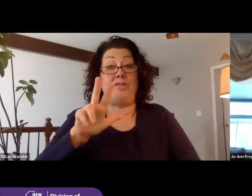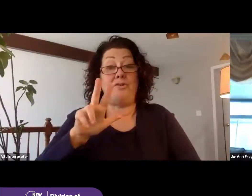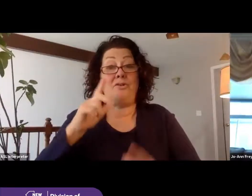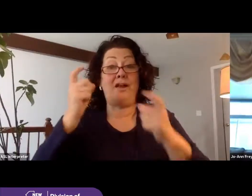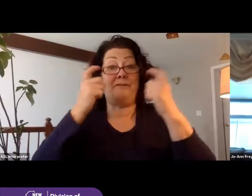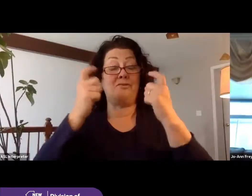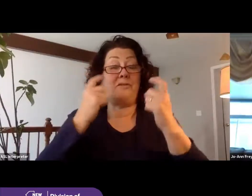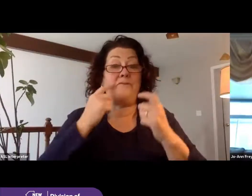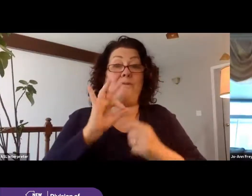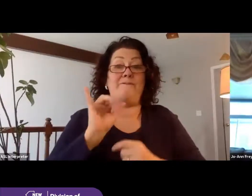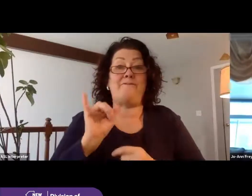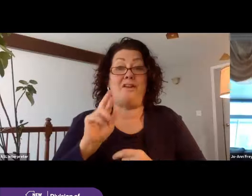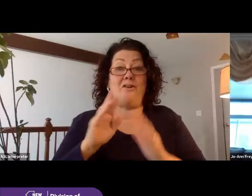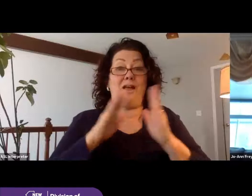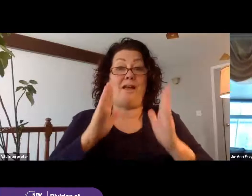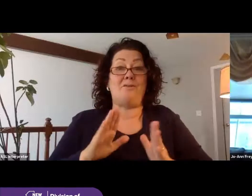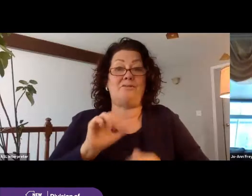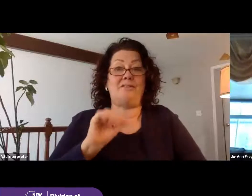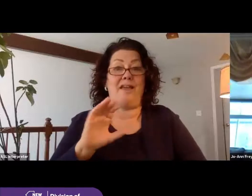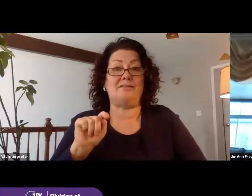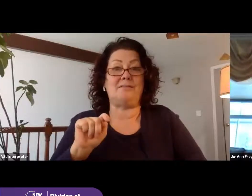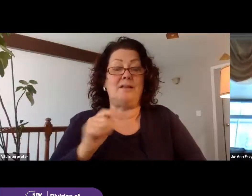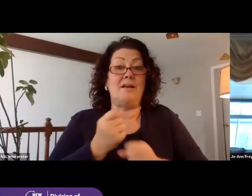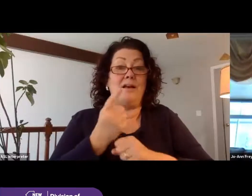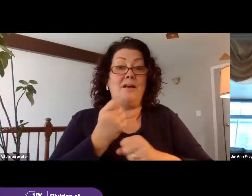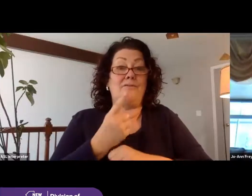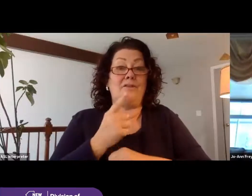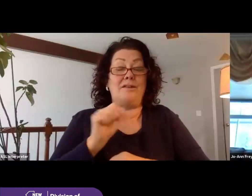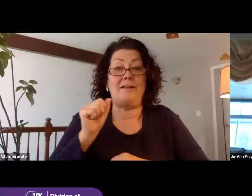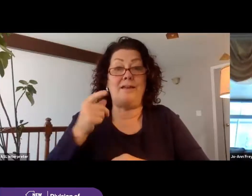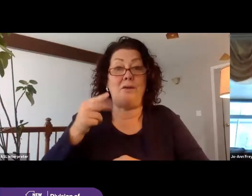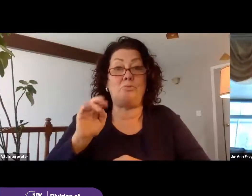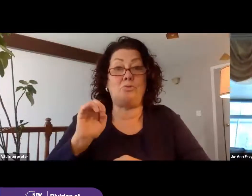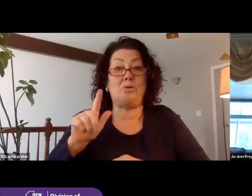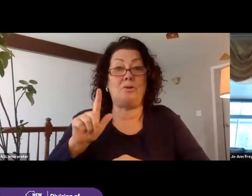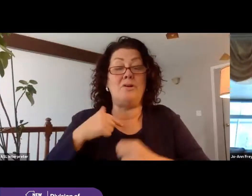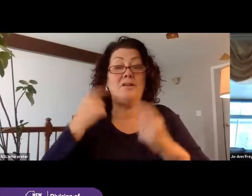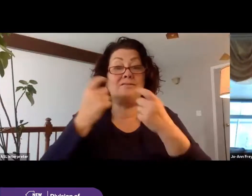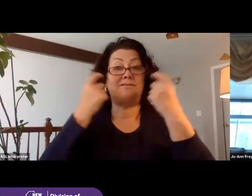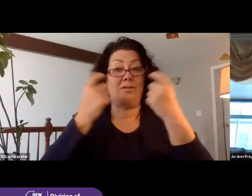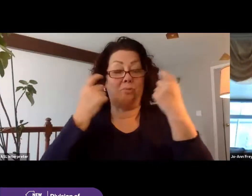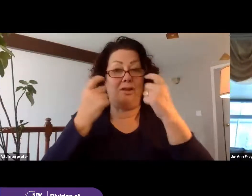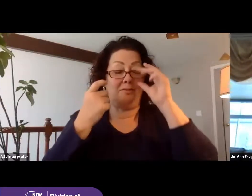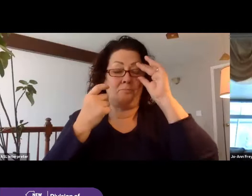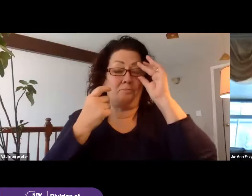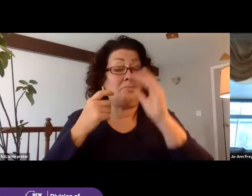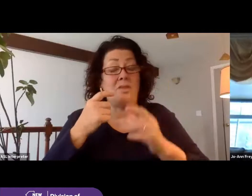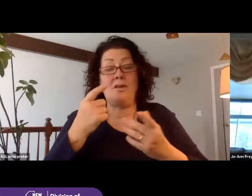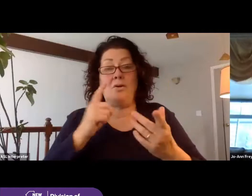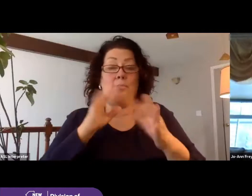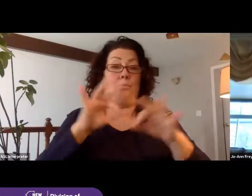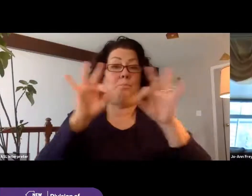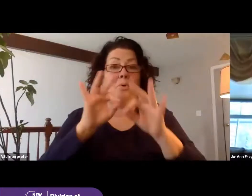Act. Every April, we celebrate the passage of the Fair Housing Act, which is the landmark civil rights